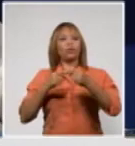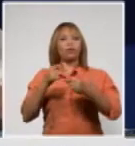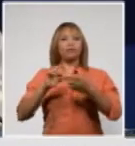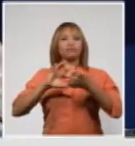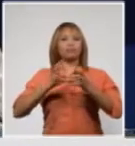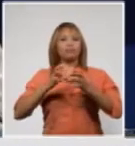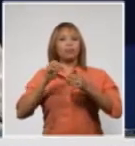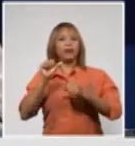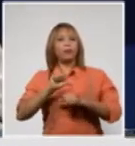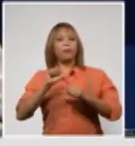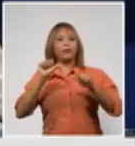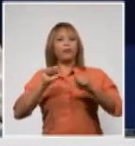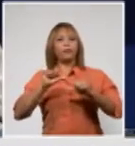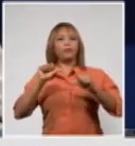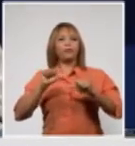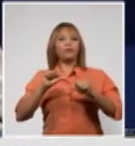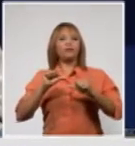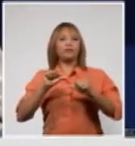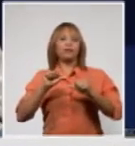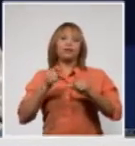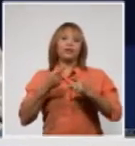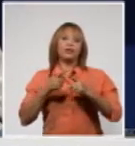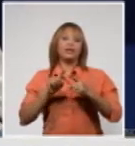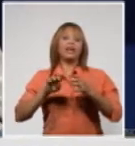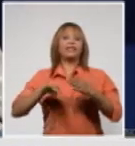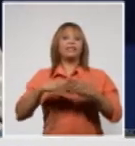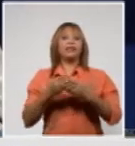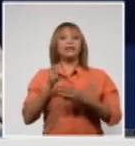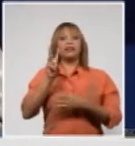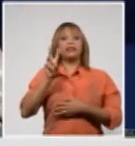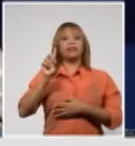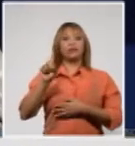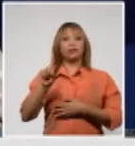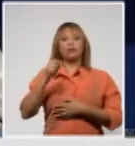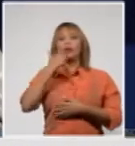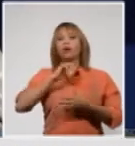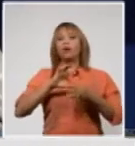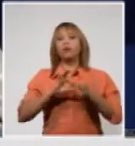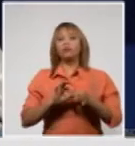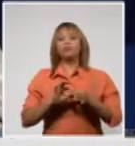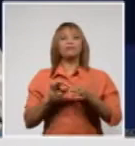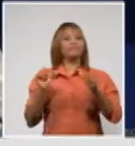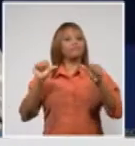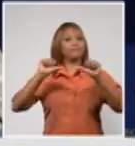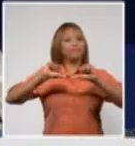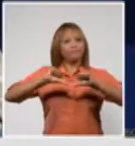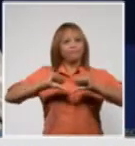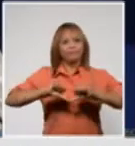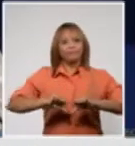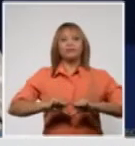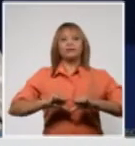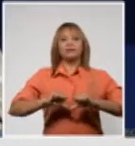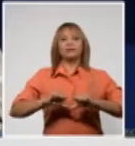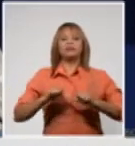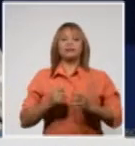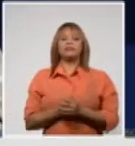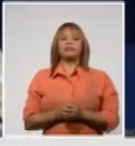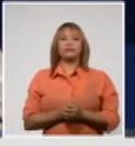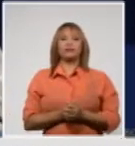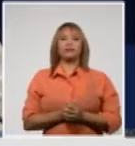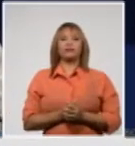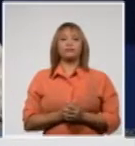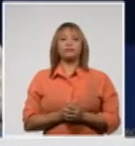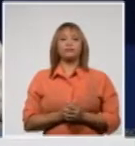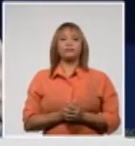people. Testament to how dangerous this virus is and why we must be